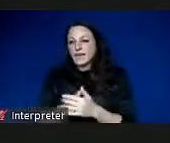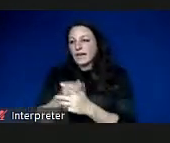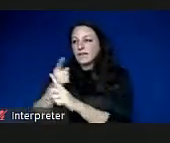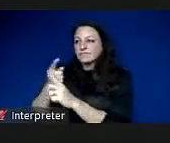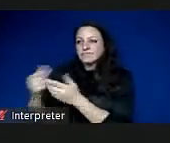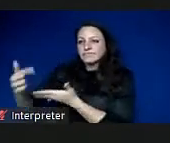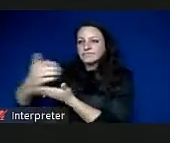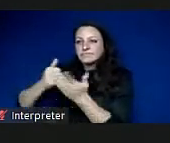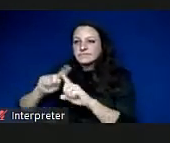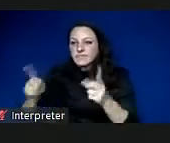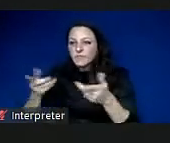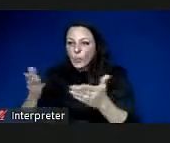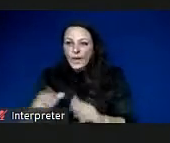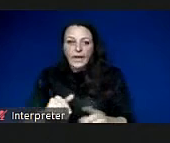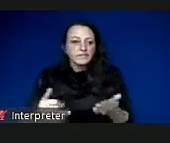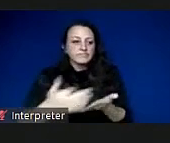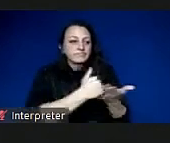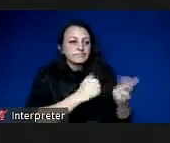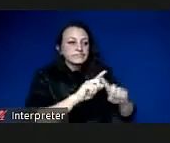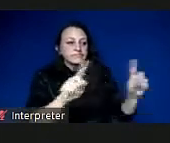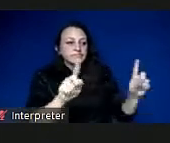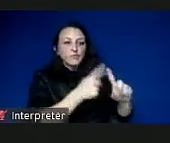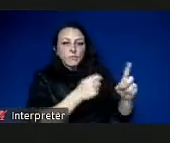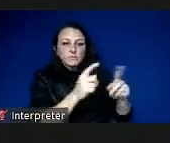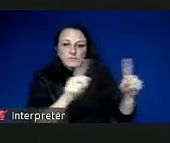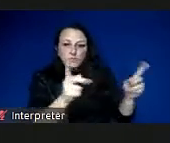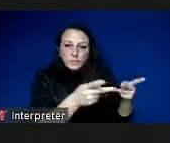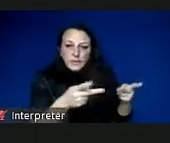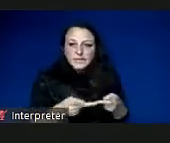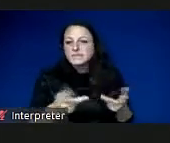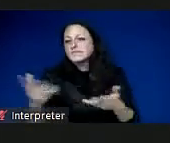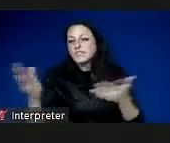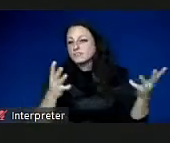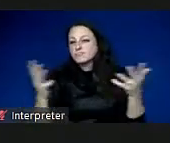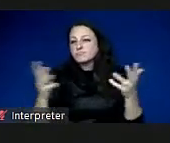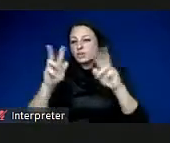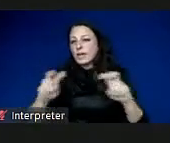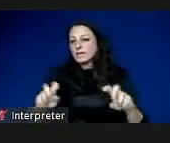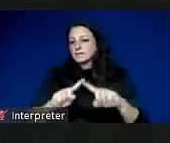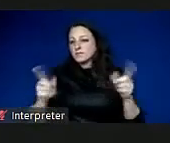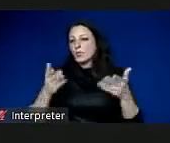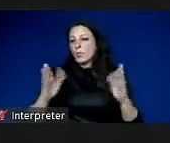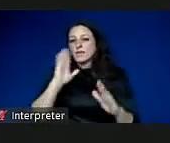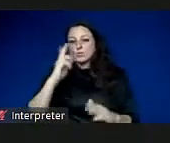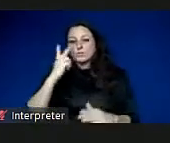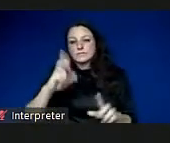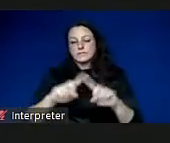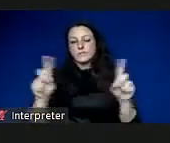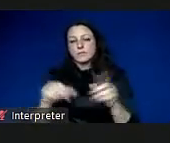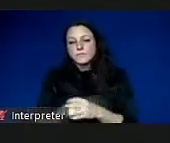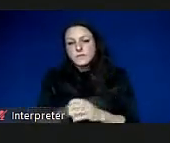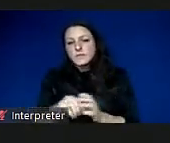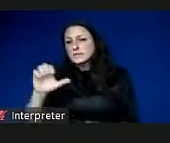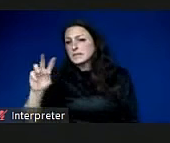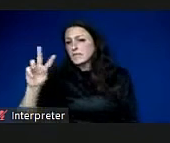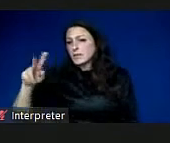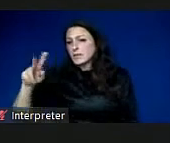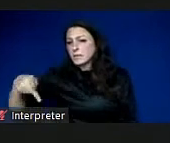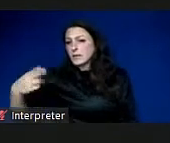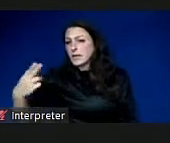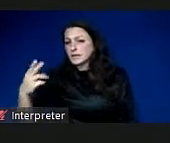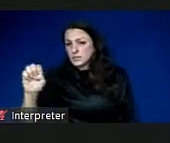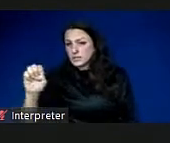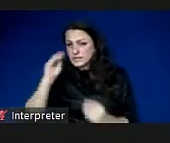in a different way, analyzed in a different way. So there's going to be differences. Is there any chance that the CDPHE data is